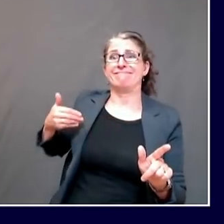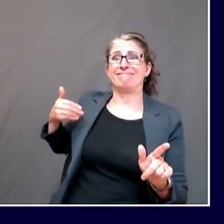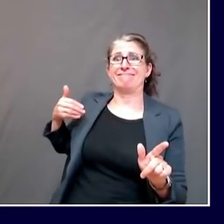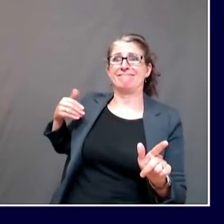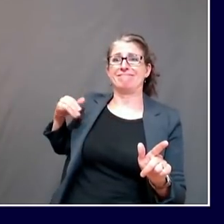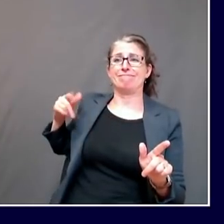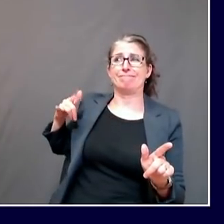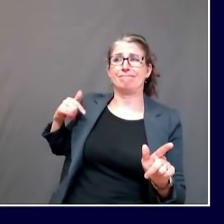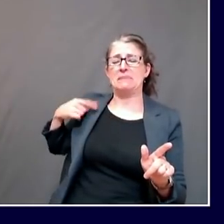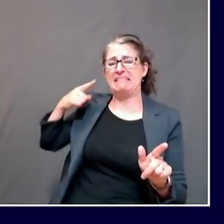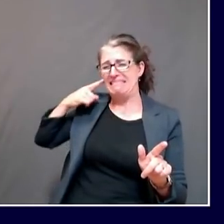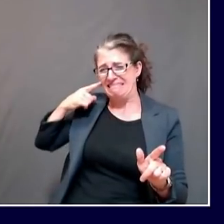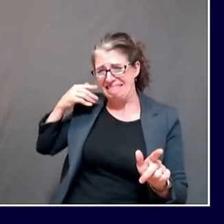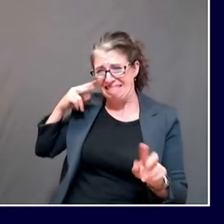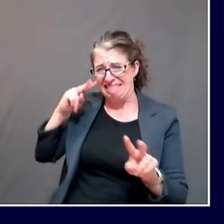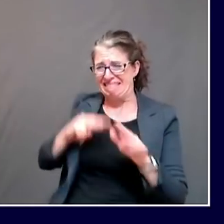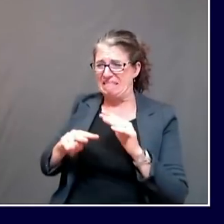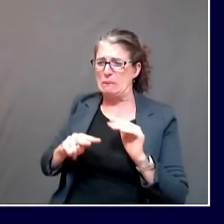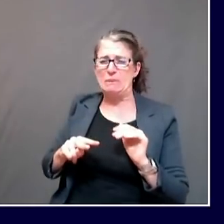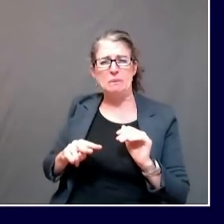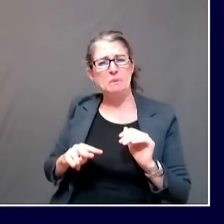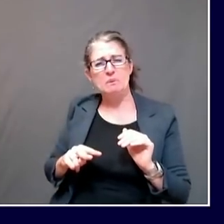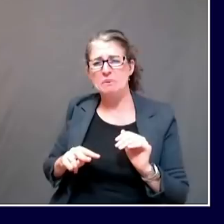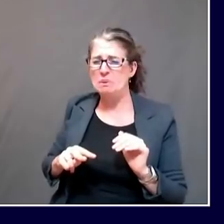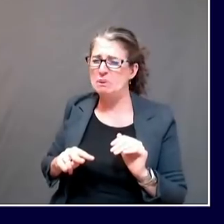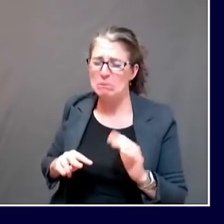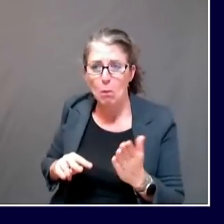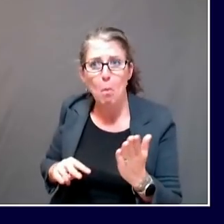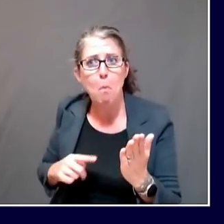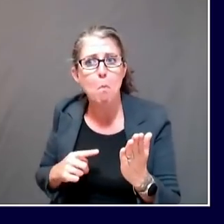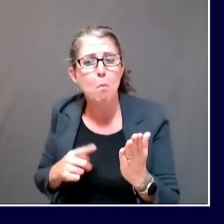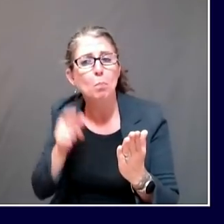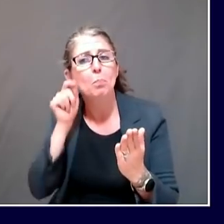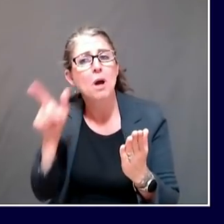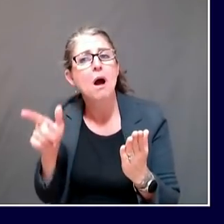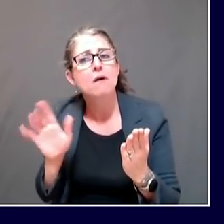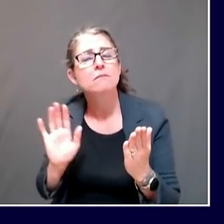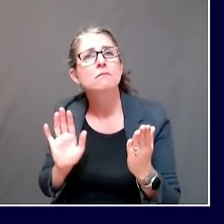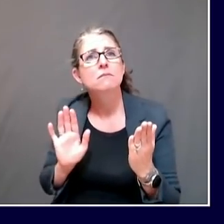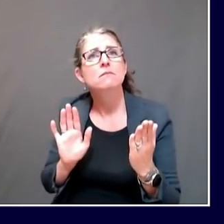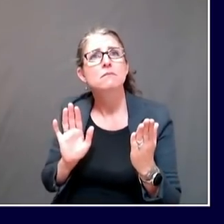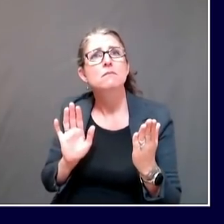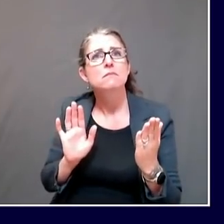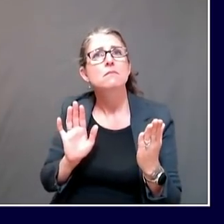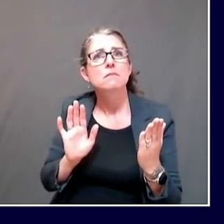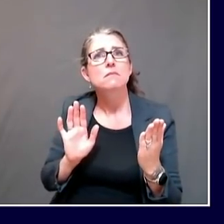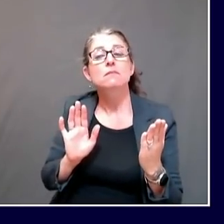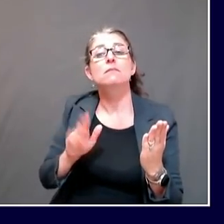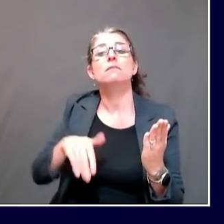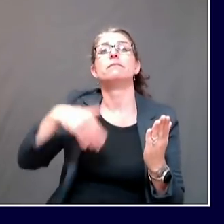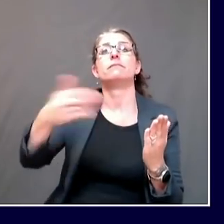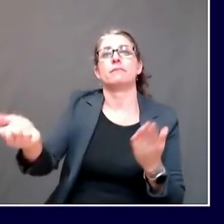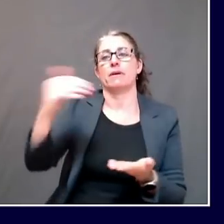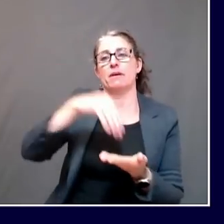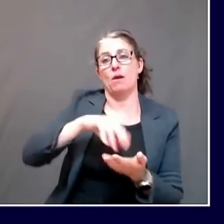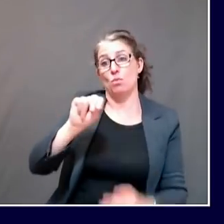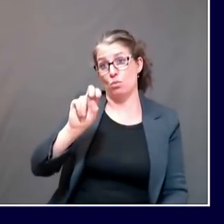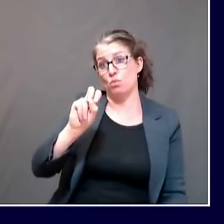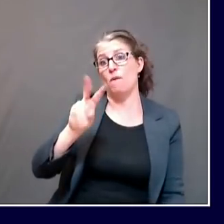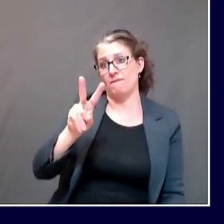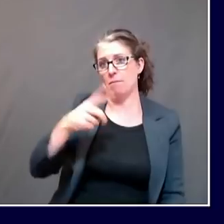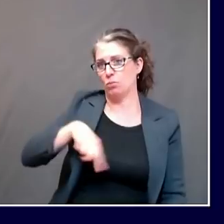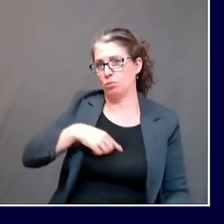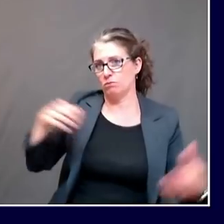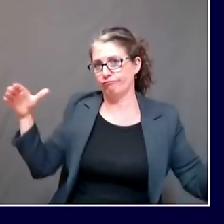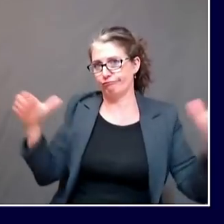be most likely waiting for the revenue forecast in November to meet November, report in December, see what